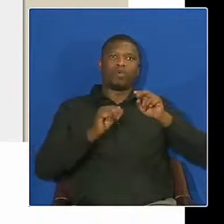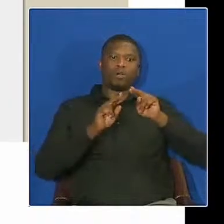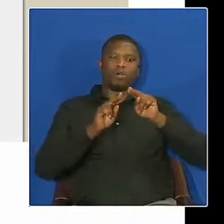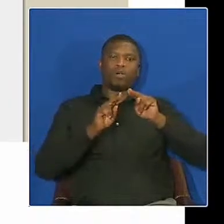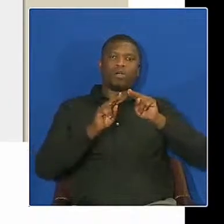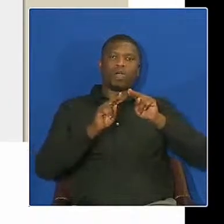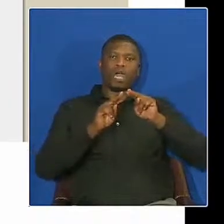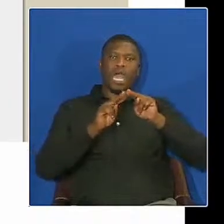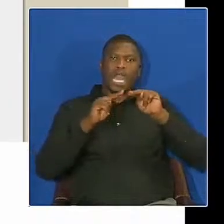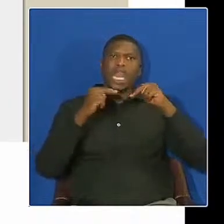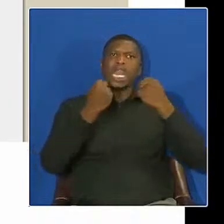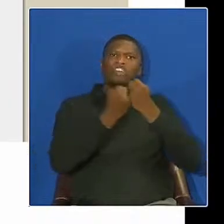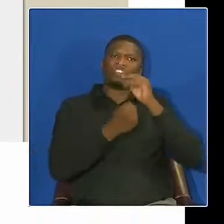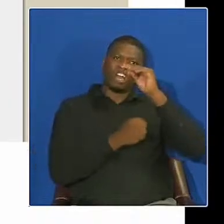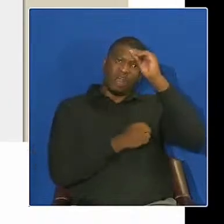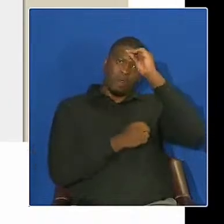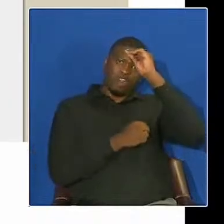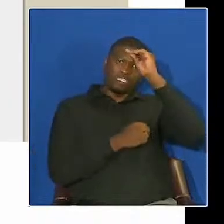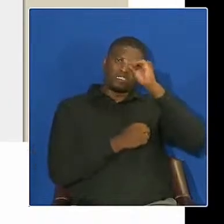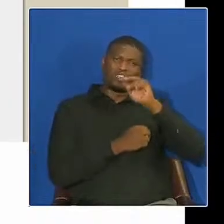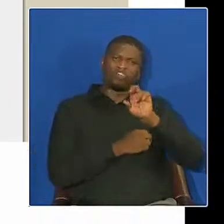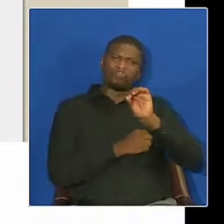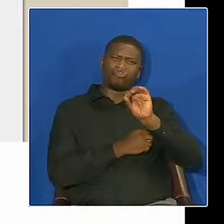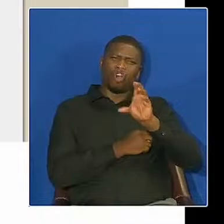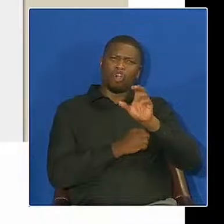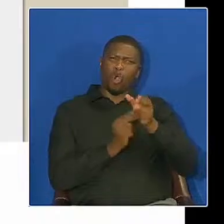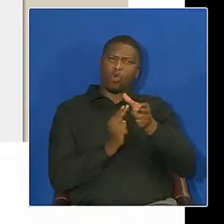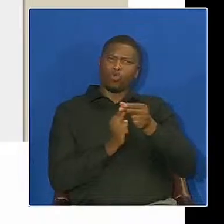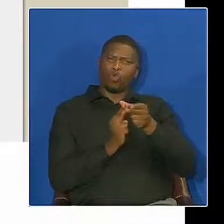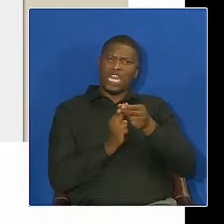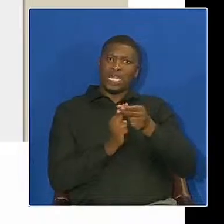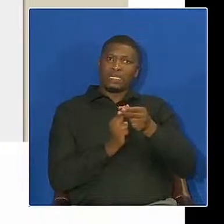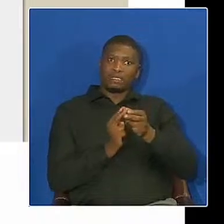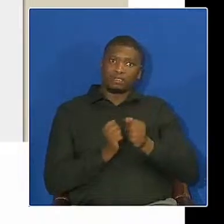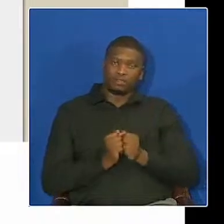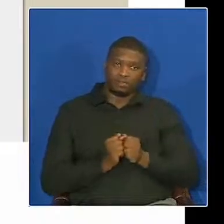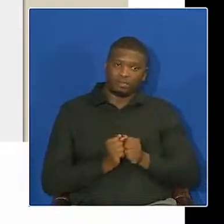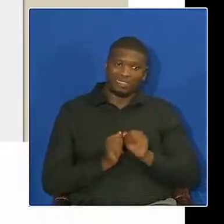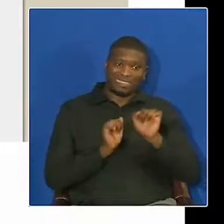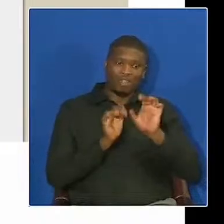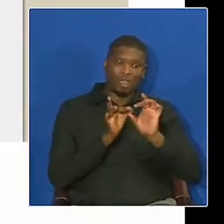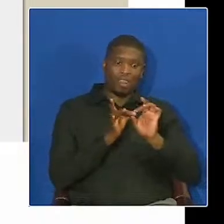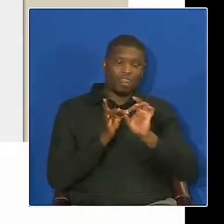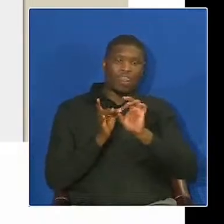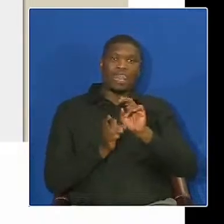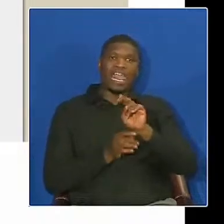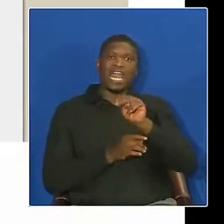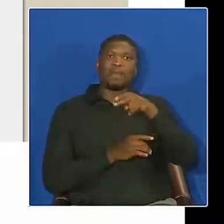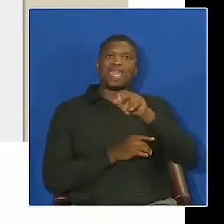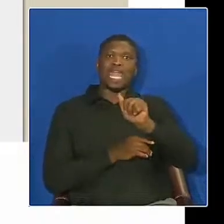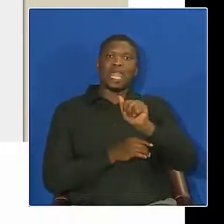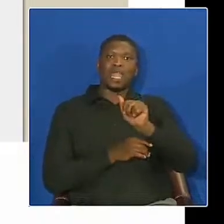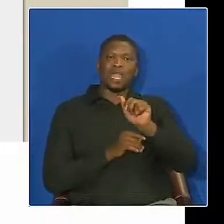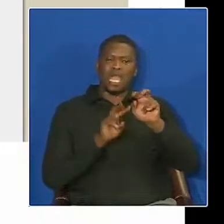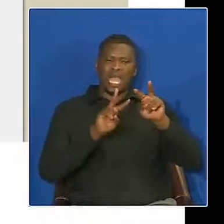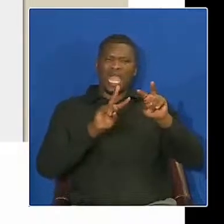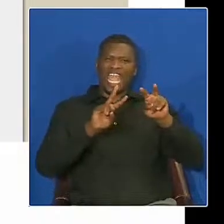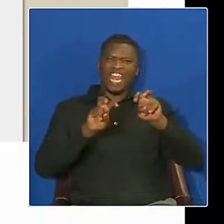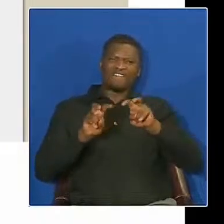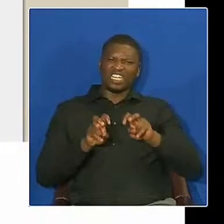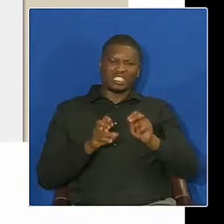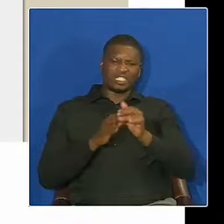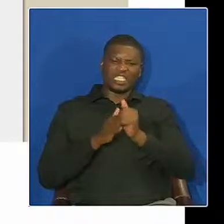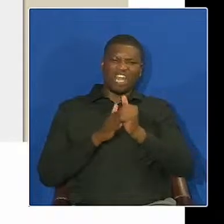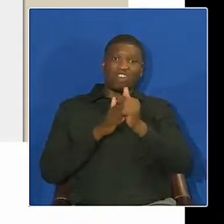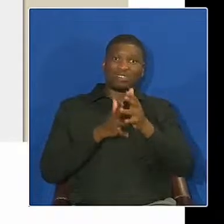Rock Unit. The heading talking to the NPA Investigative Directorate